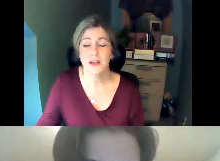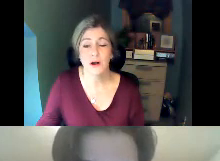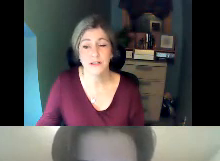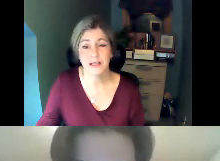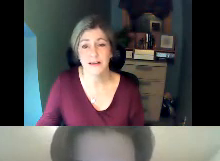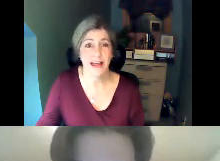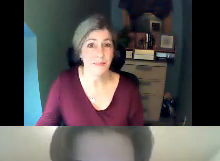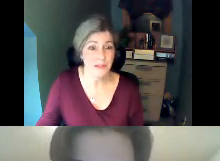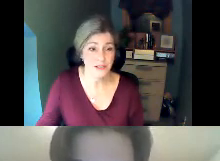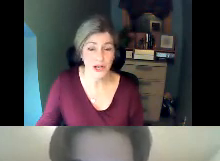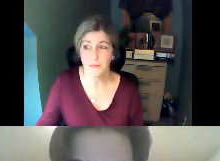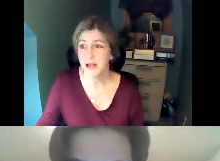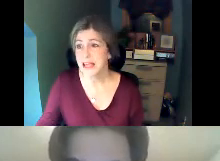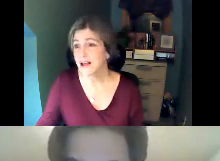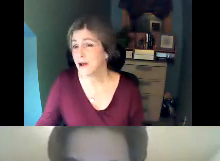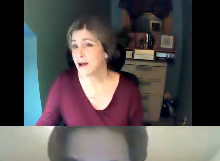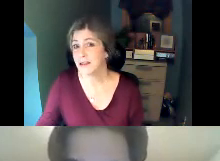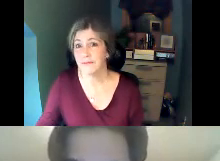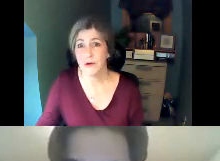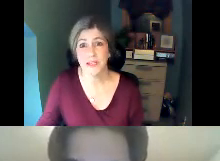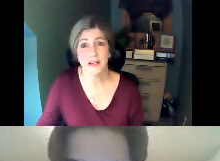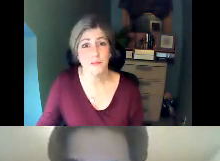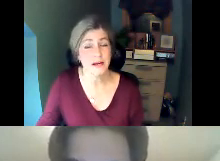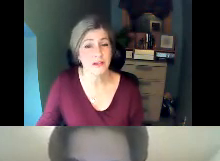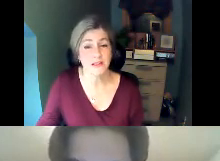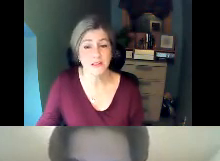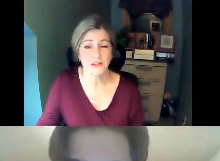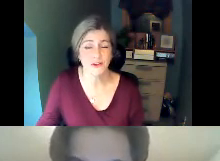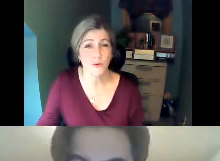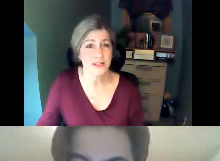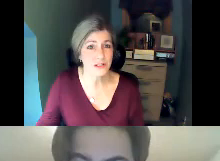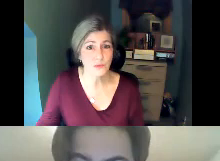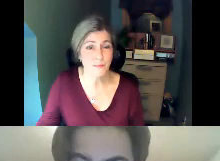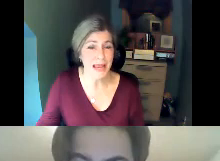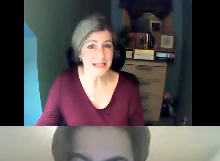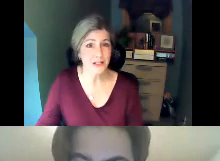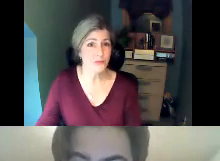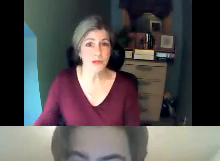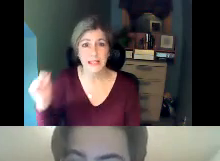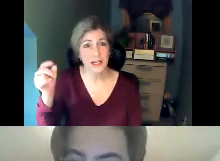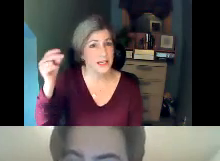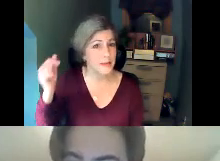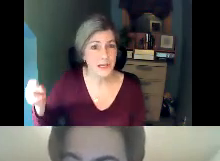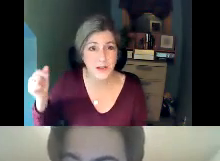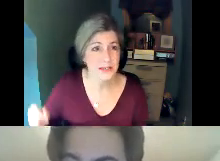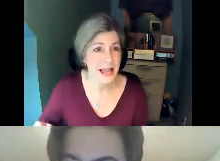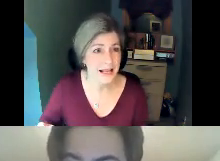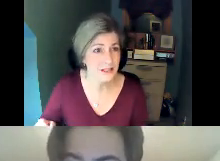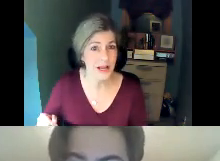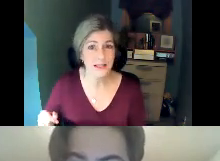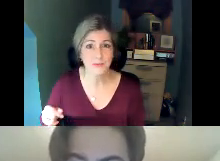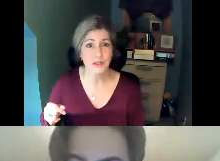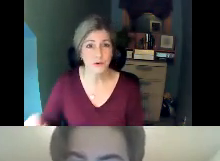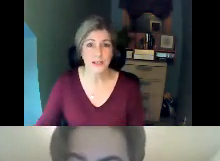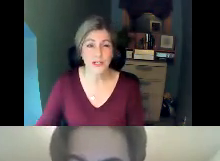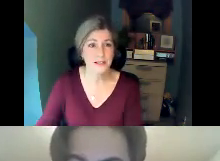presenters. You all did a fabulous job. The folks here, parents and students, your questions were amazing. You really kept us on task.